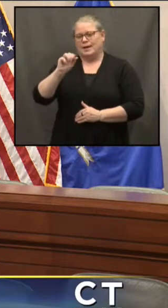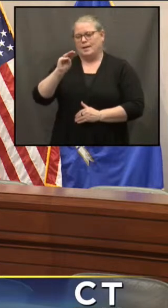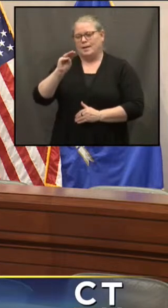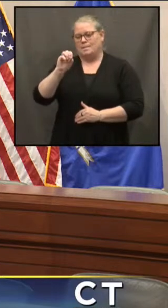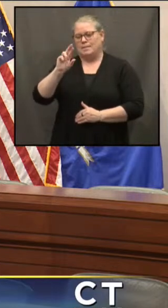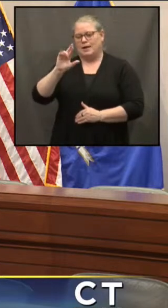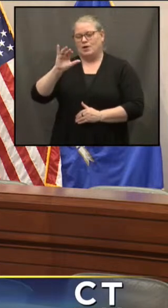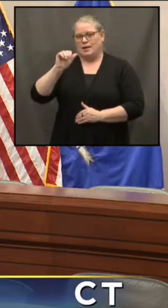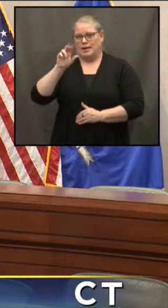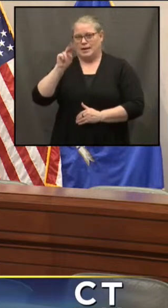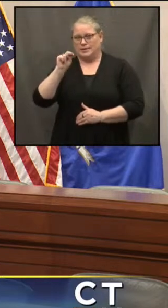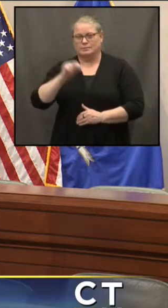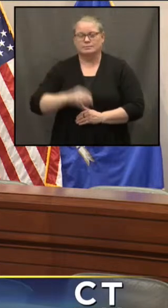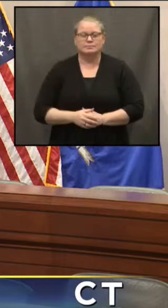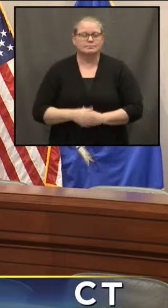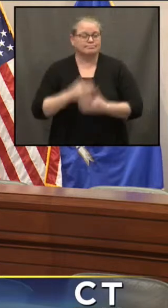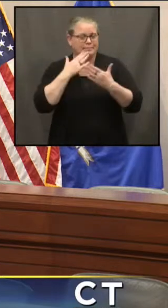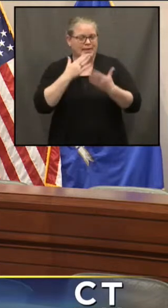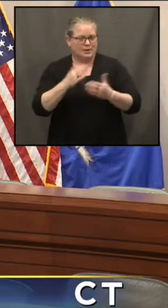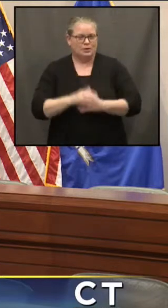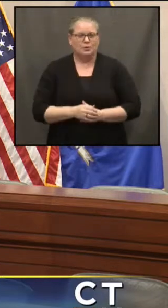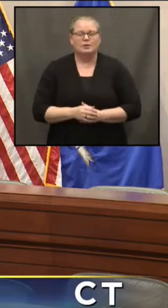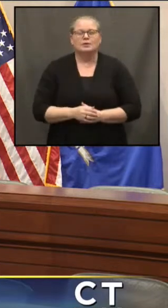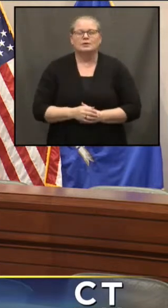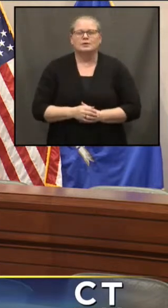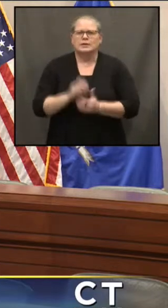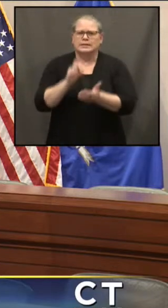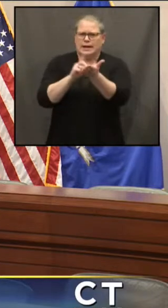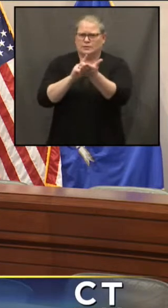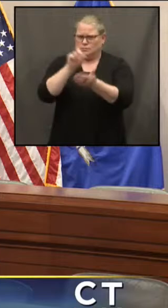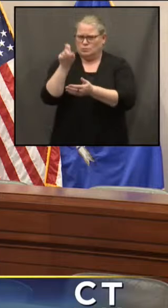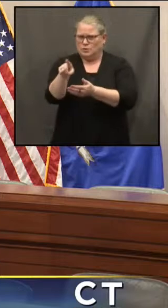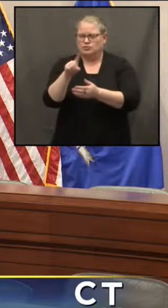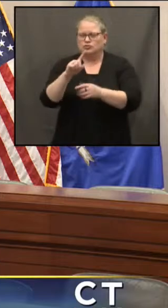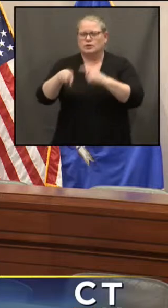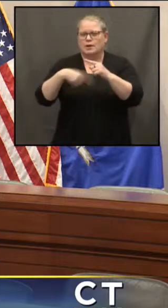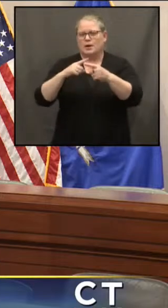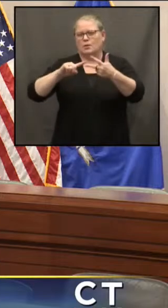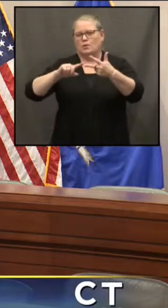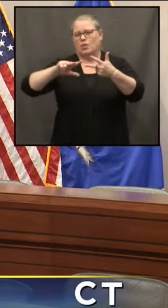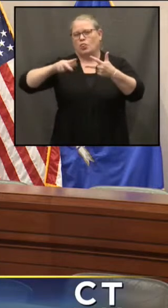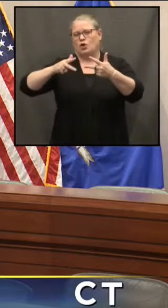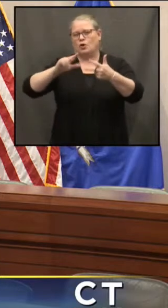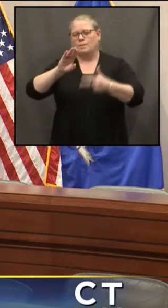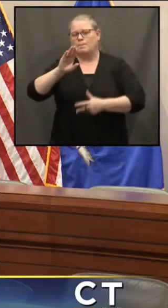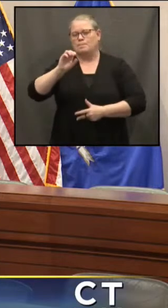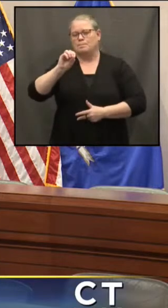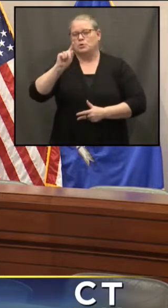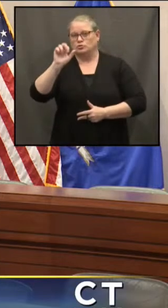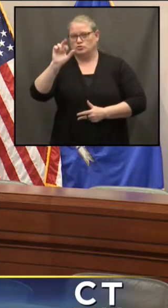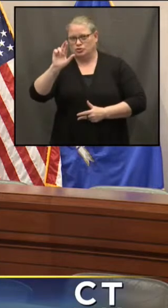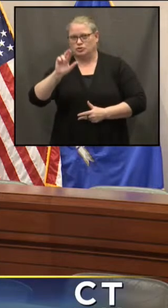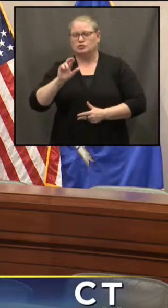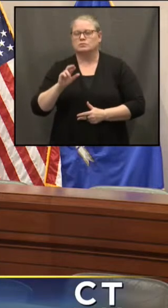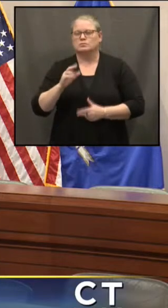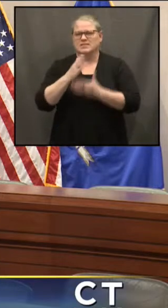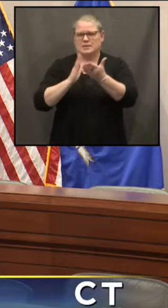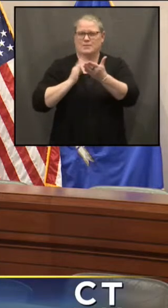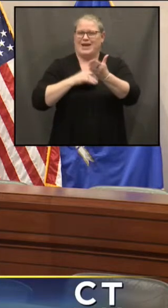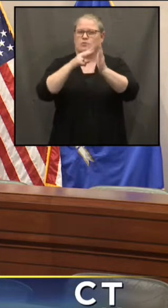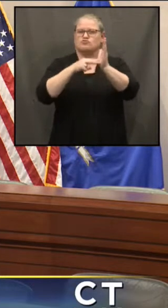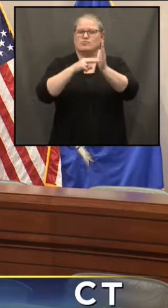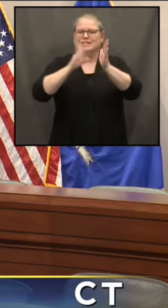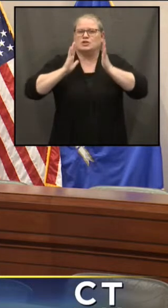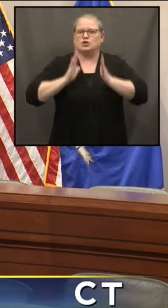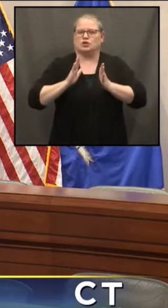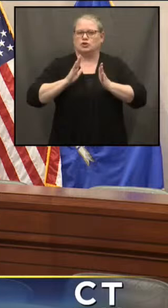Thanks very much. Dr. Jutani, we're getting some questions about boosters from readers. Are you considered fully